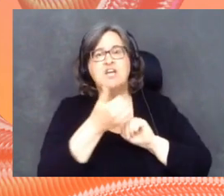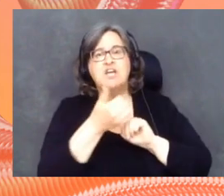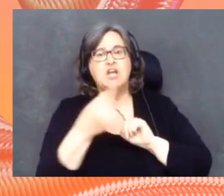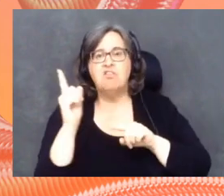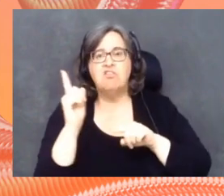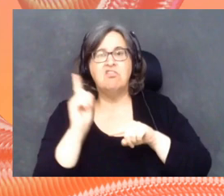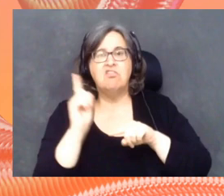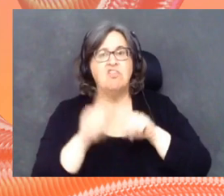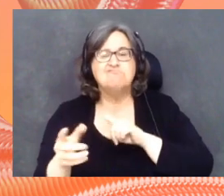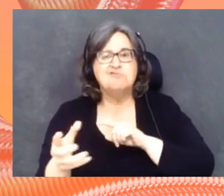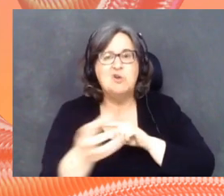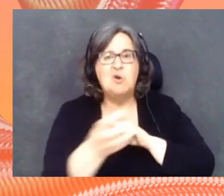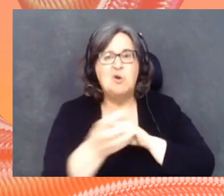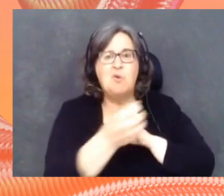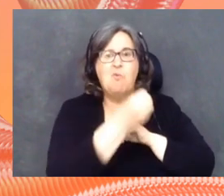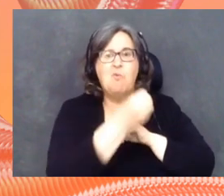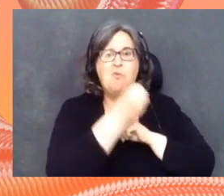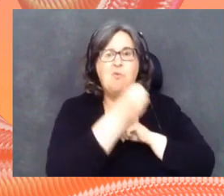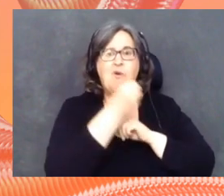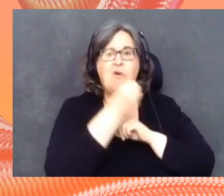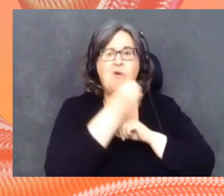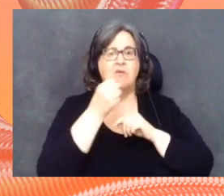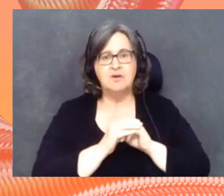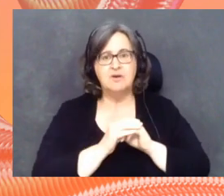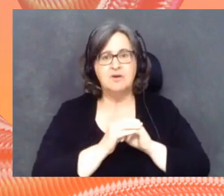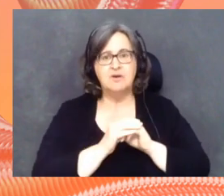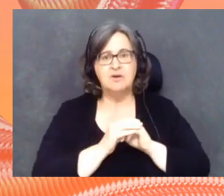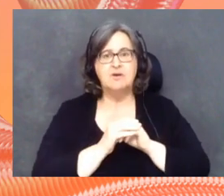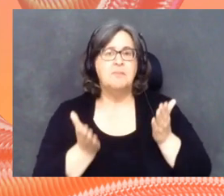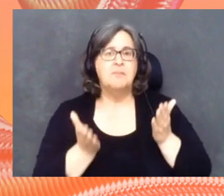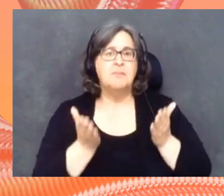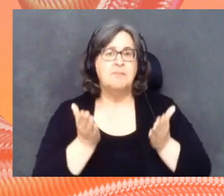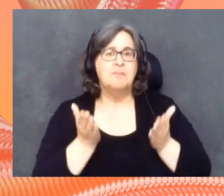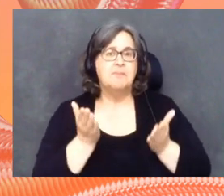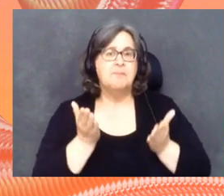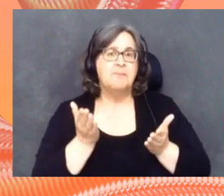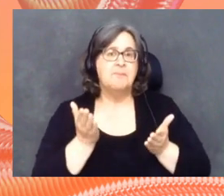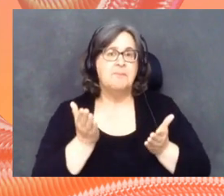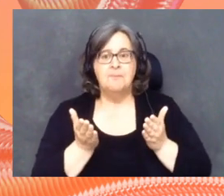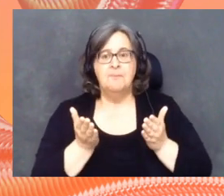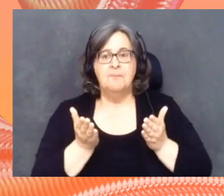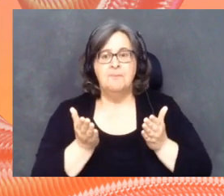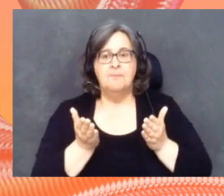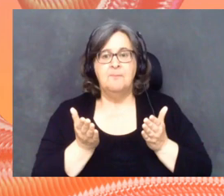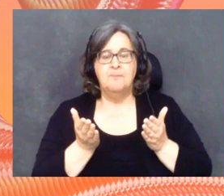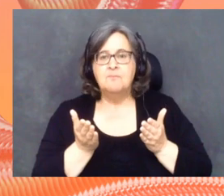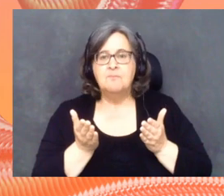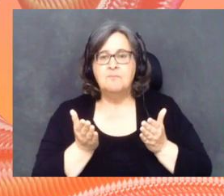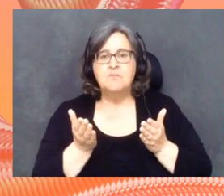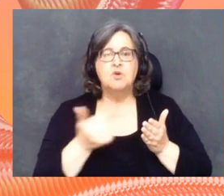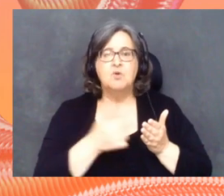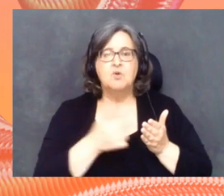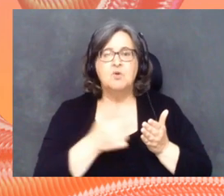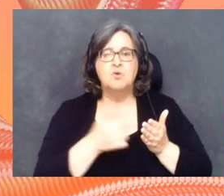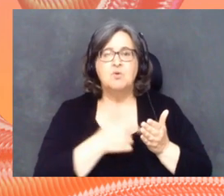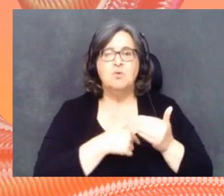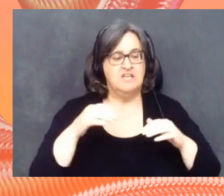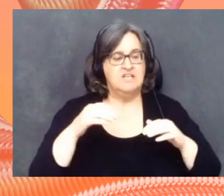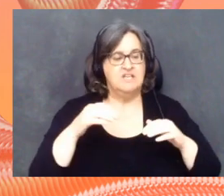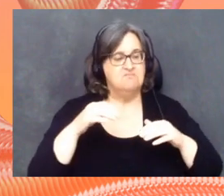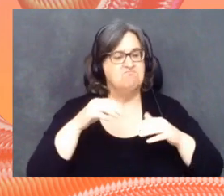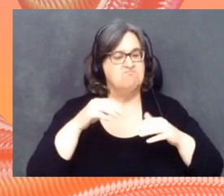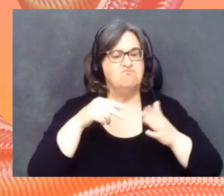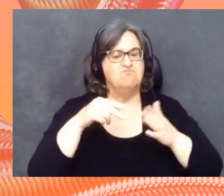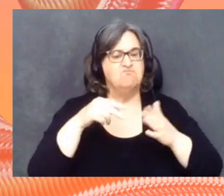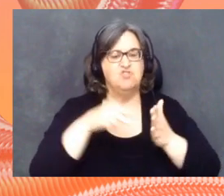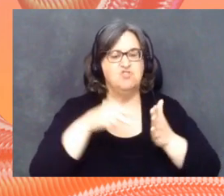like that somehow we grew our mycelium networks, we oak tree together, we did our thing such that we